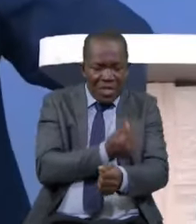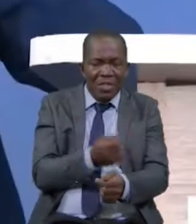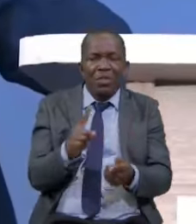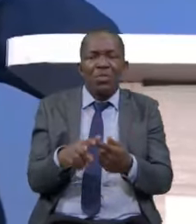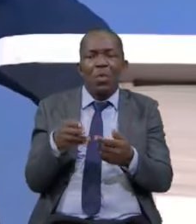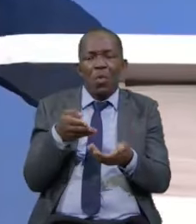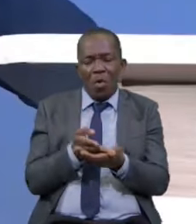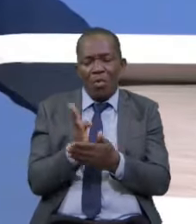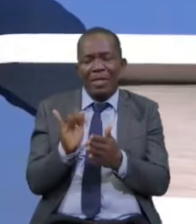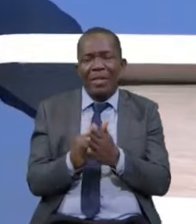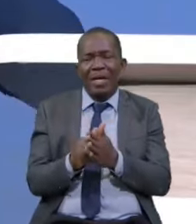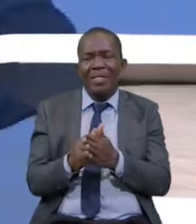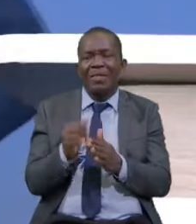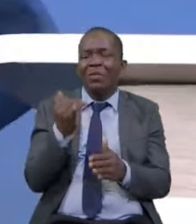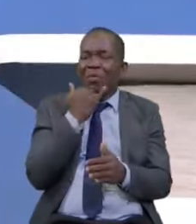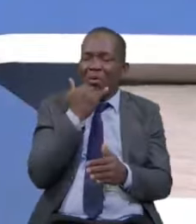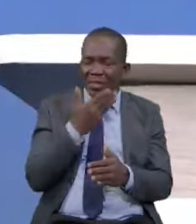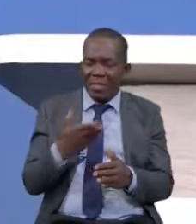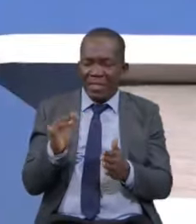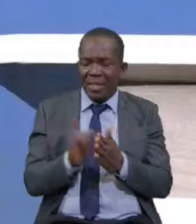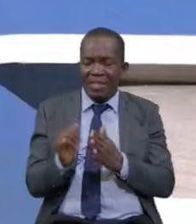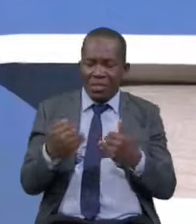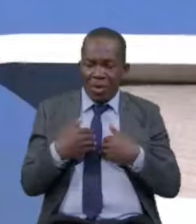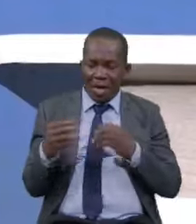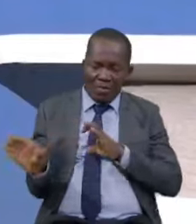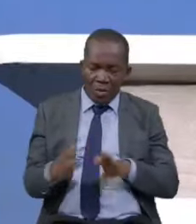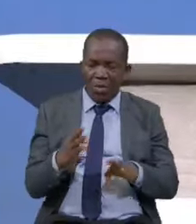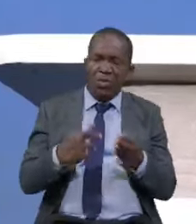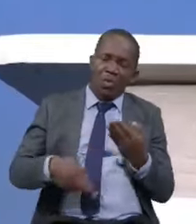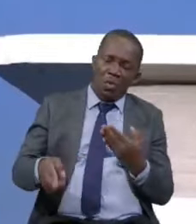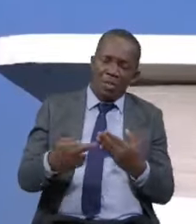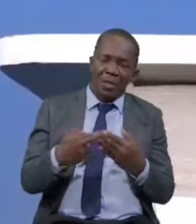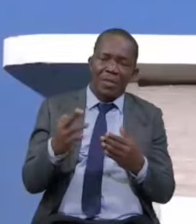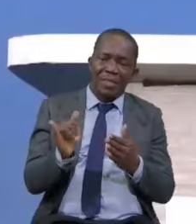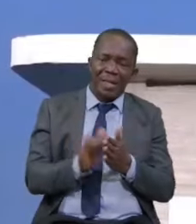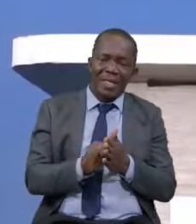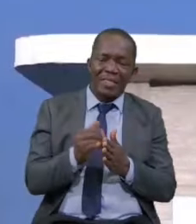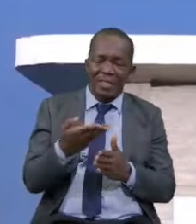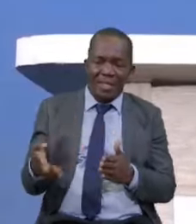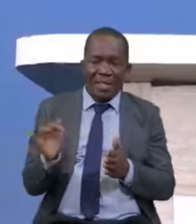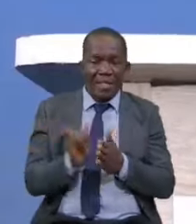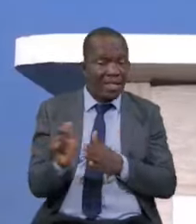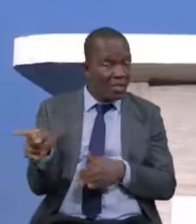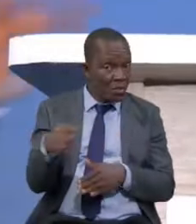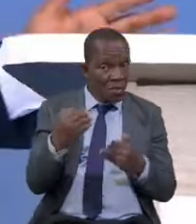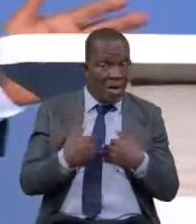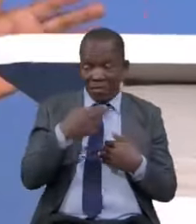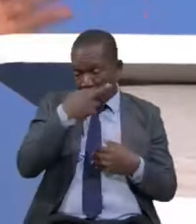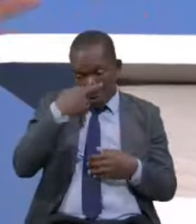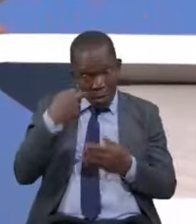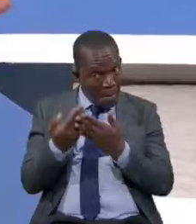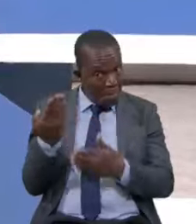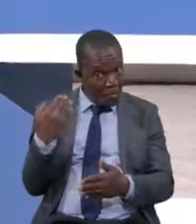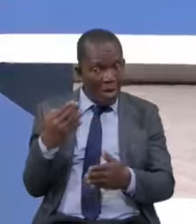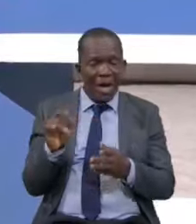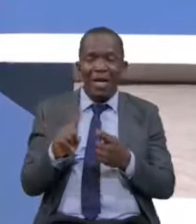thing you have stolen, and to tell the truth where you are told a lie. Every time you come like